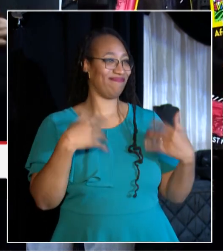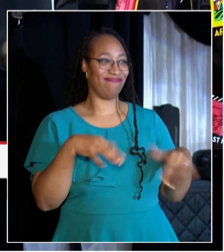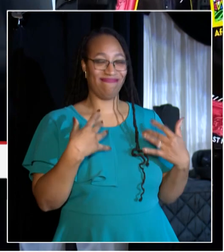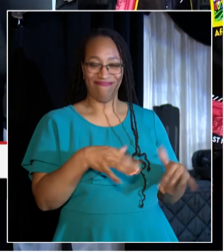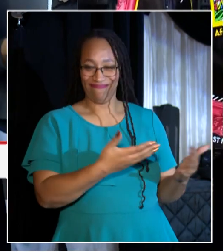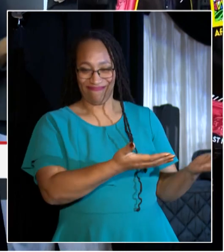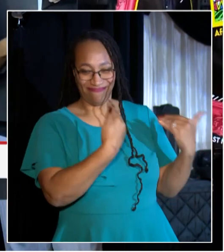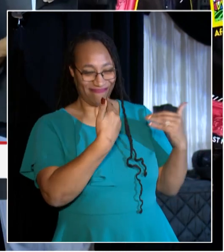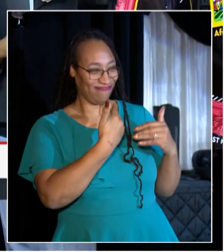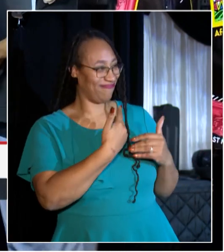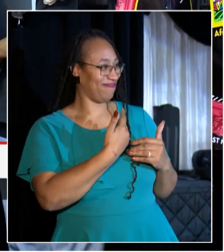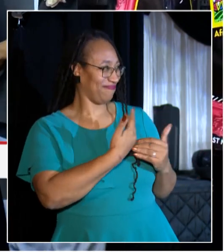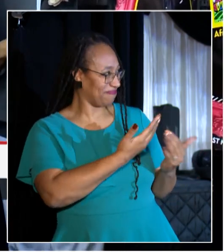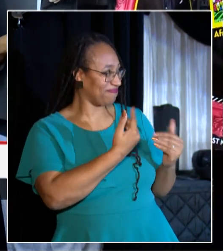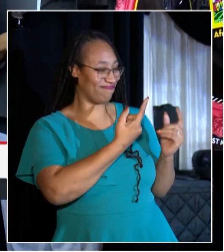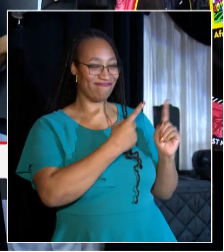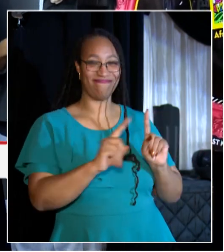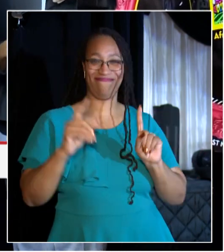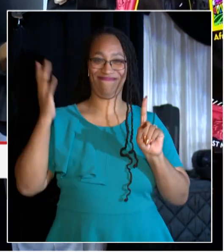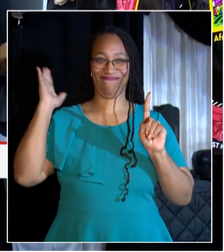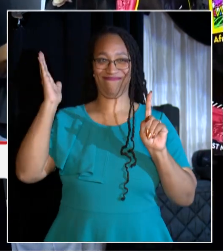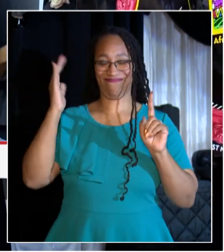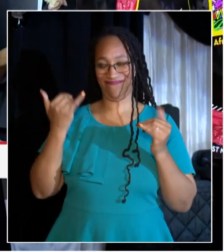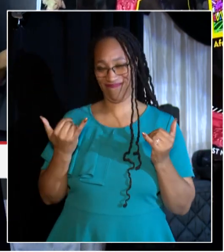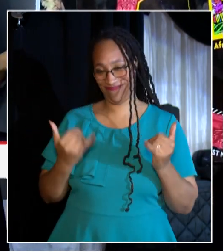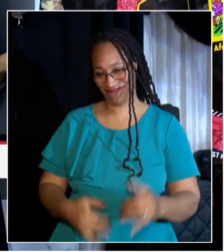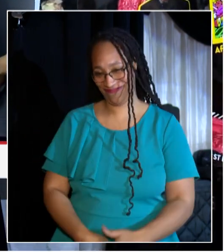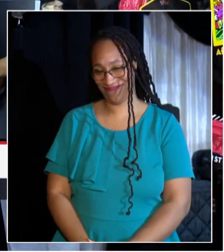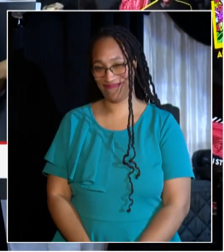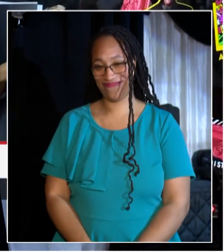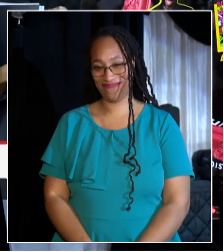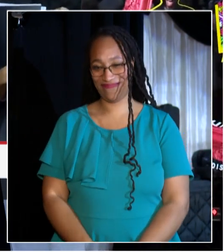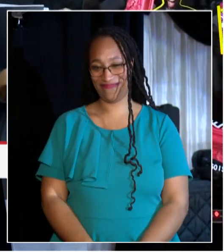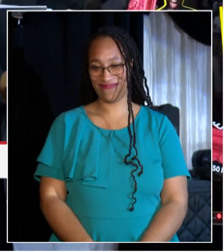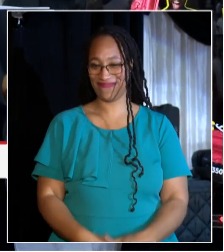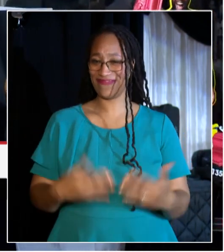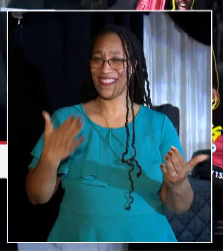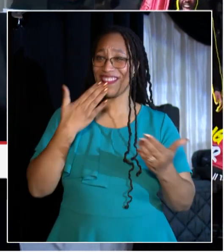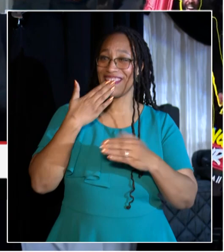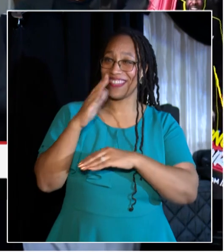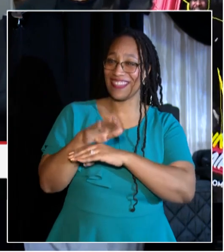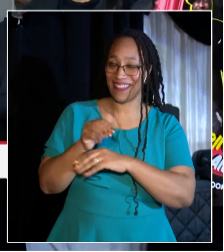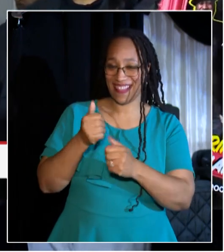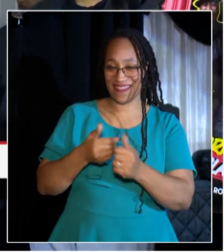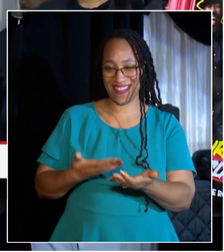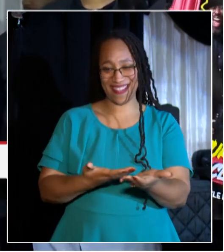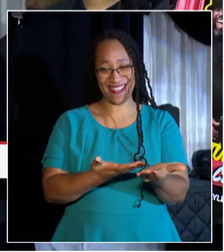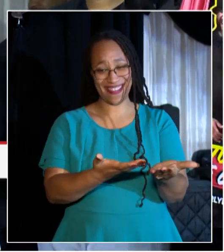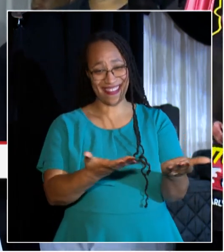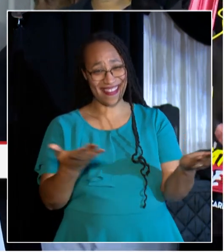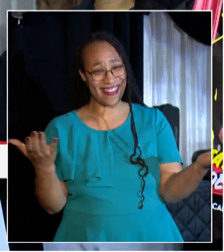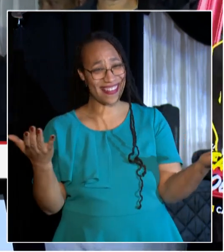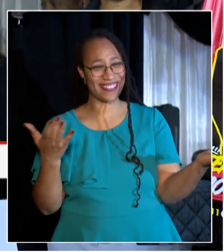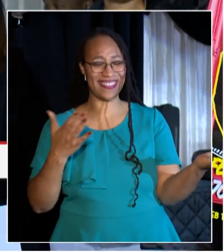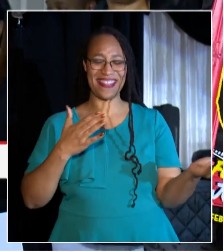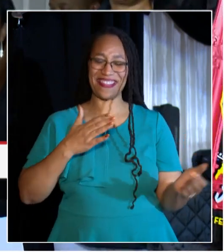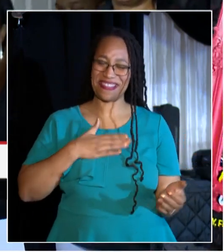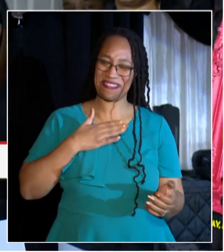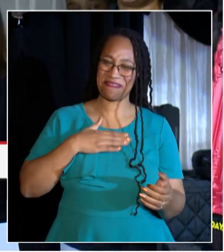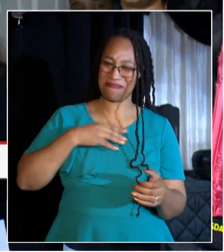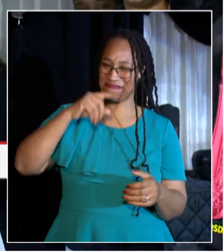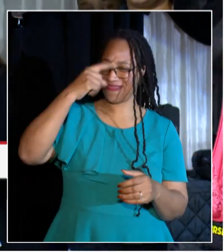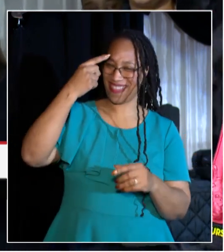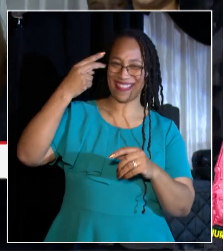Joe Cleasy. Good evening, everyone, and happy Black History Month. Yes. My name is Reverend Thomas Bowen,